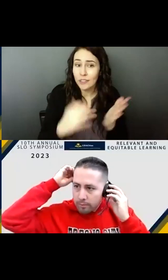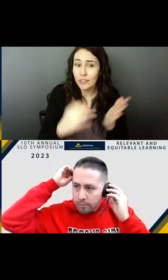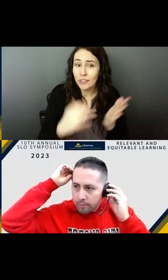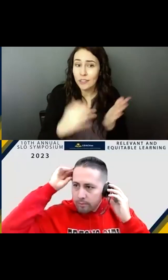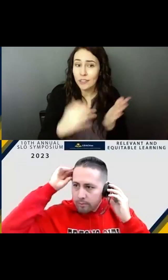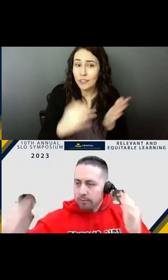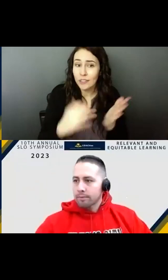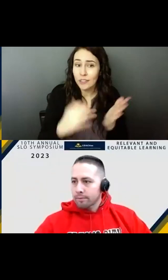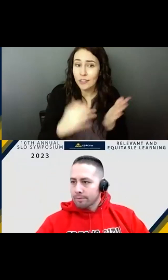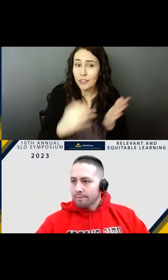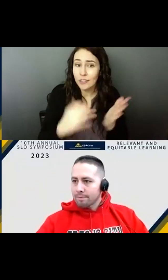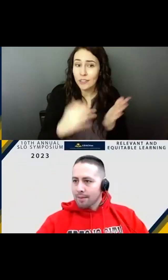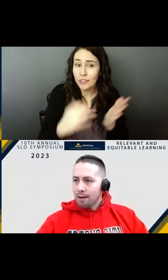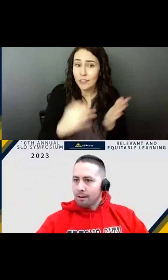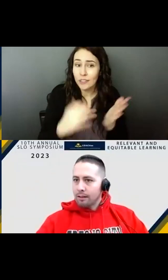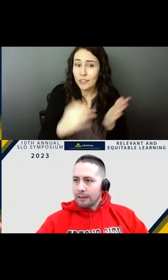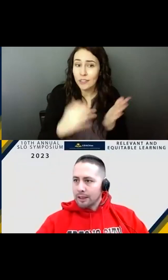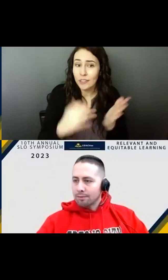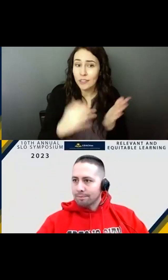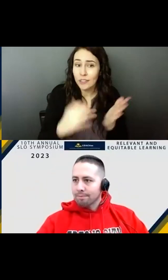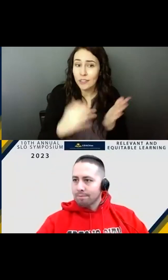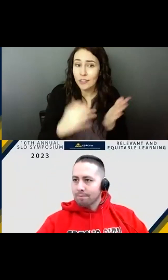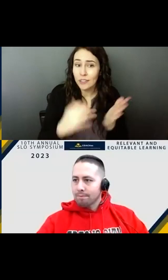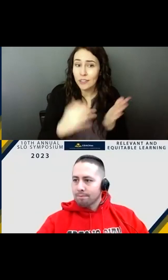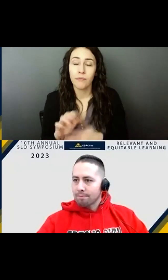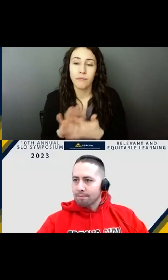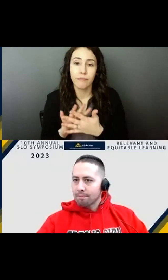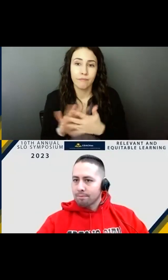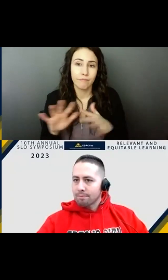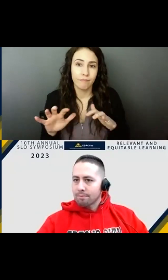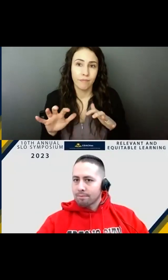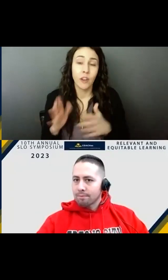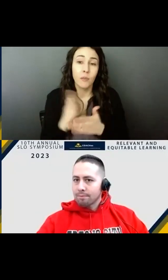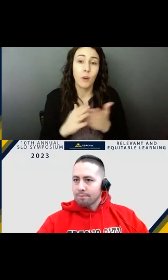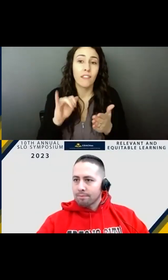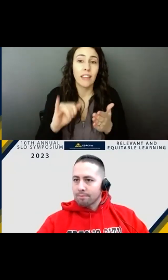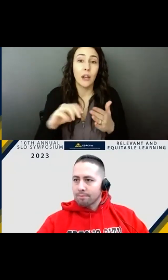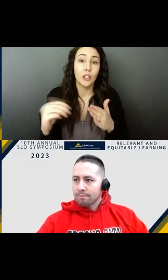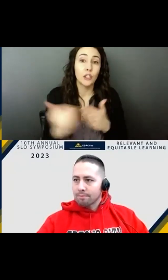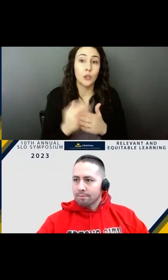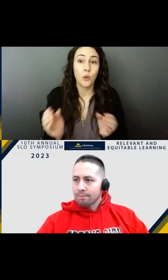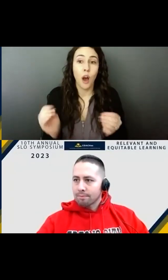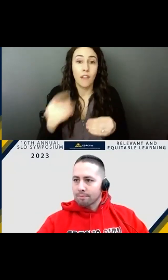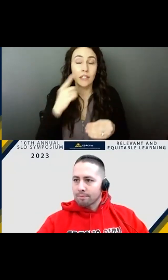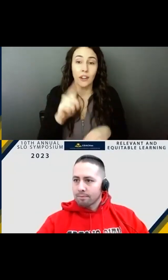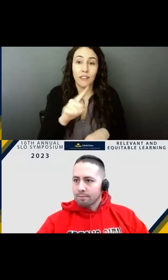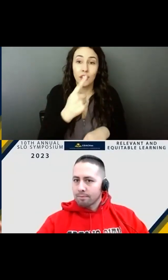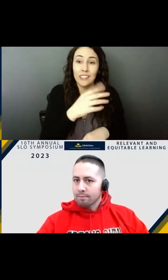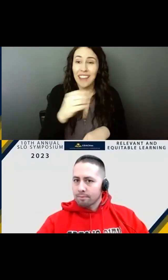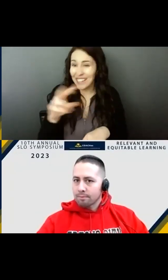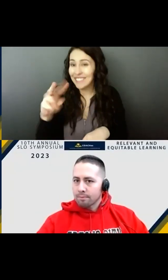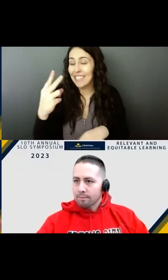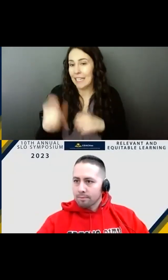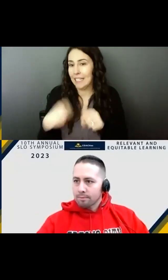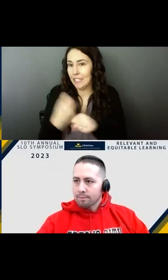to the second year as well. So we just launched a new strategic plan at our campus, and part of that was a new Office of First and Second Year Experiences. So